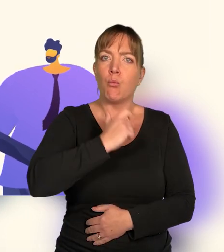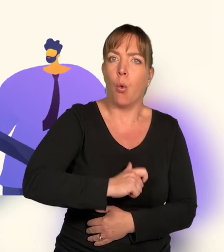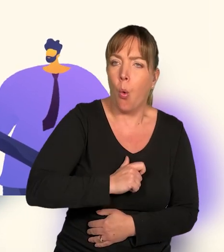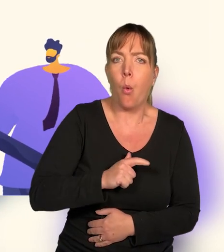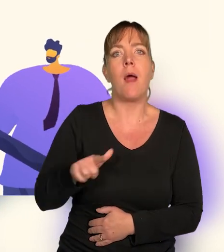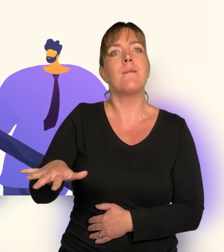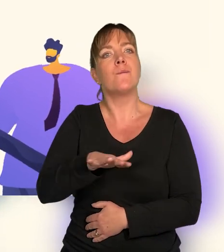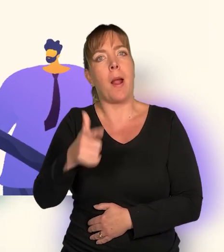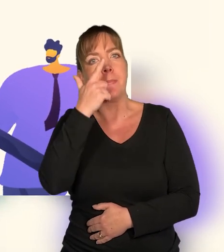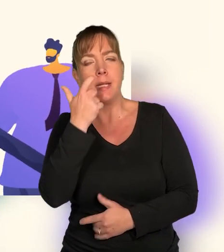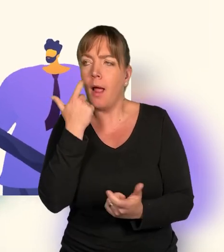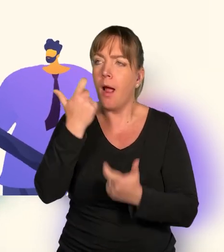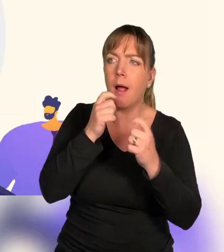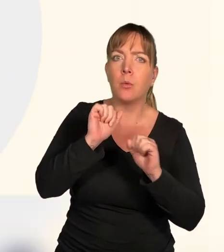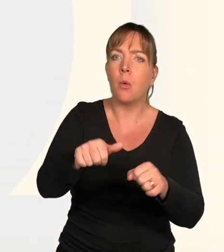is performing.